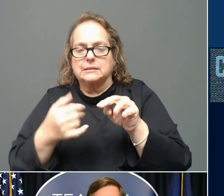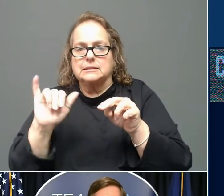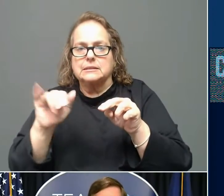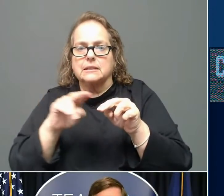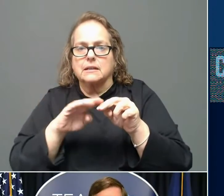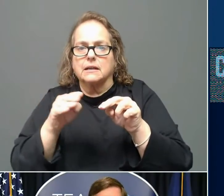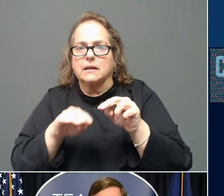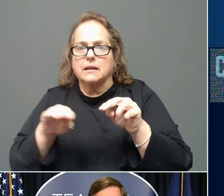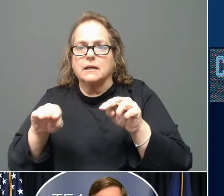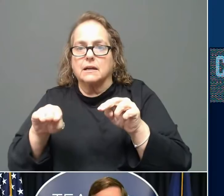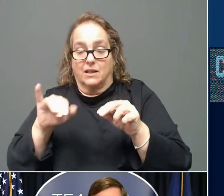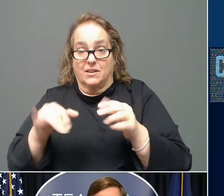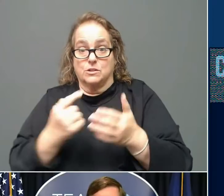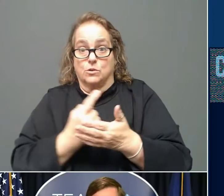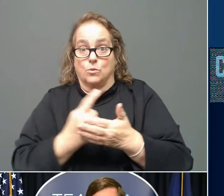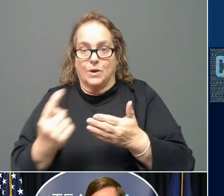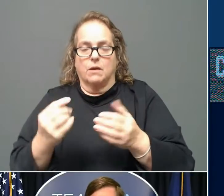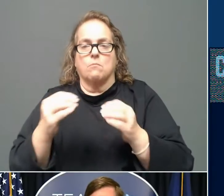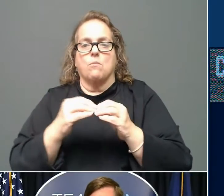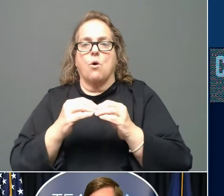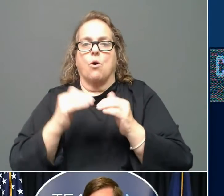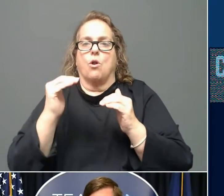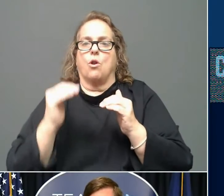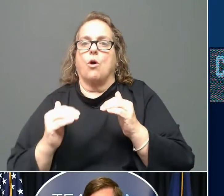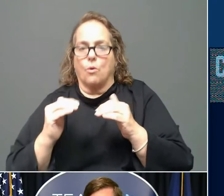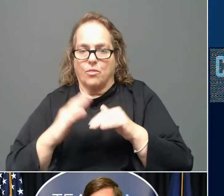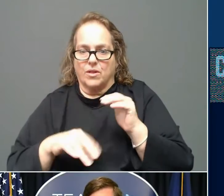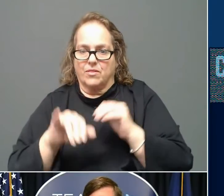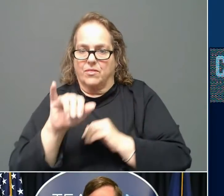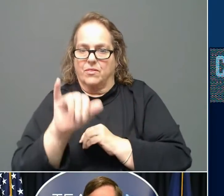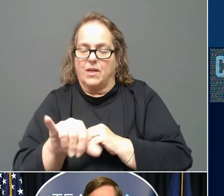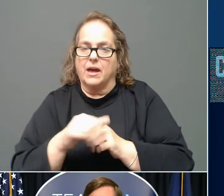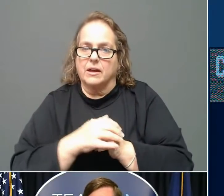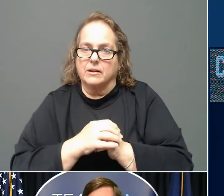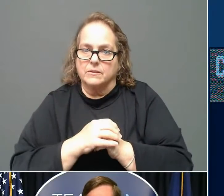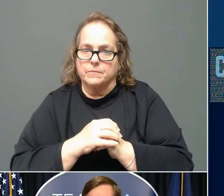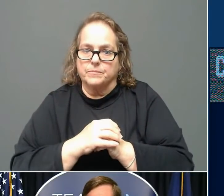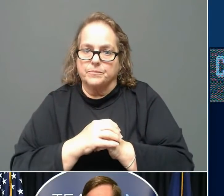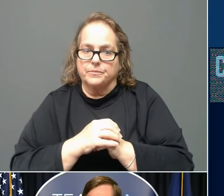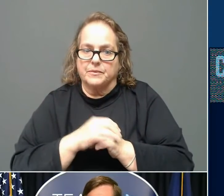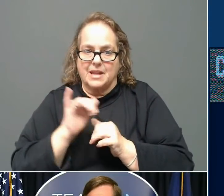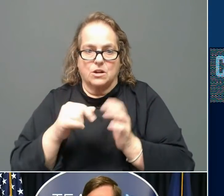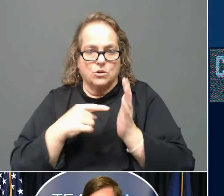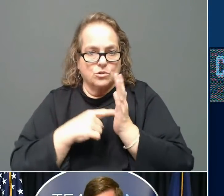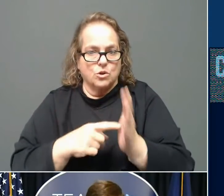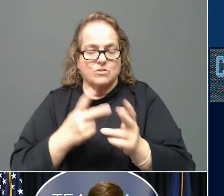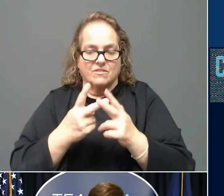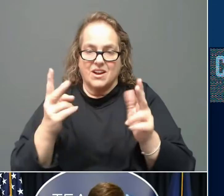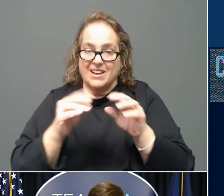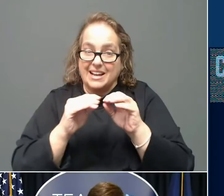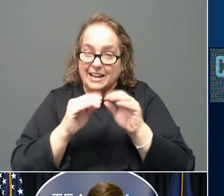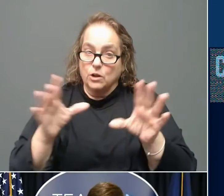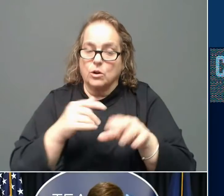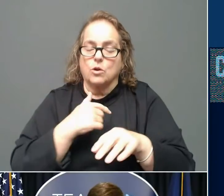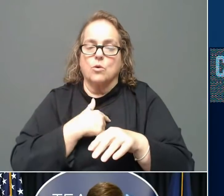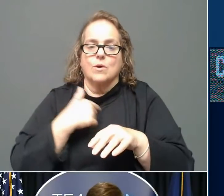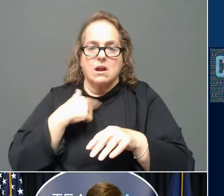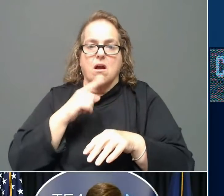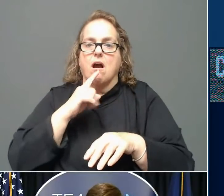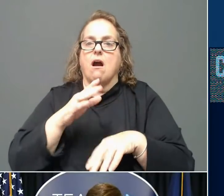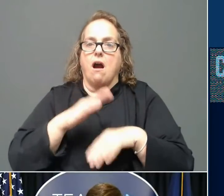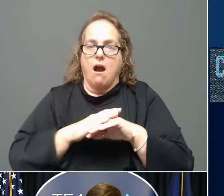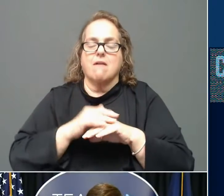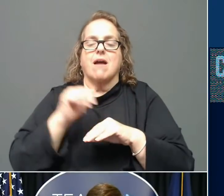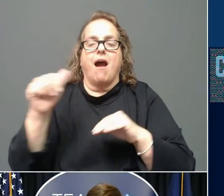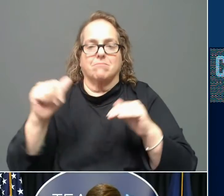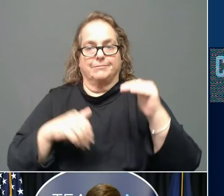This week is even lower than that depressed value. That shows very clearly we are on a downward